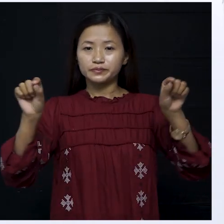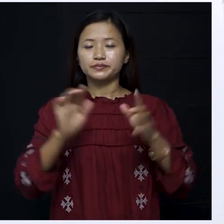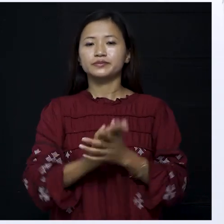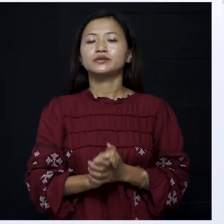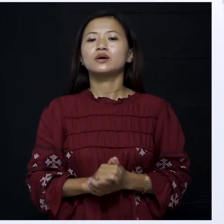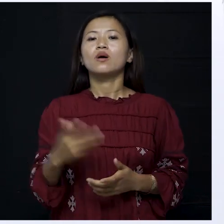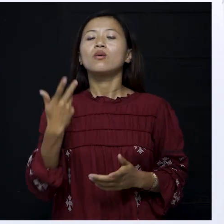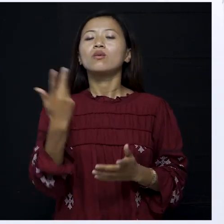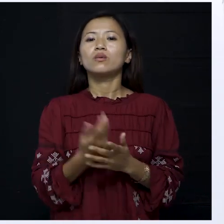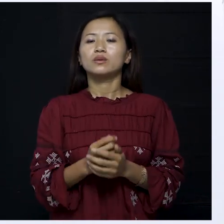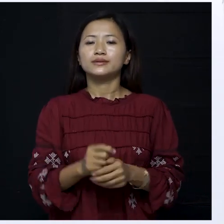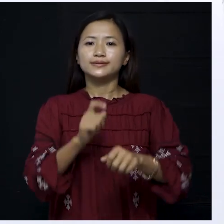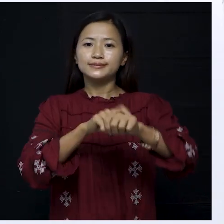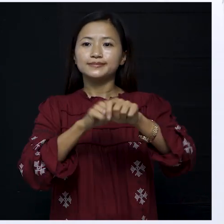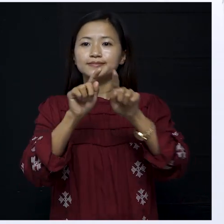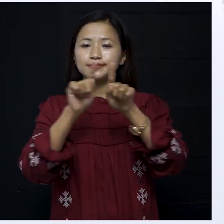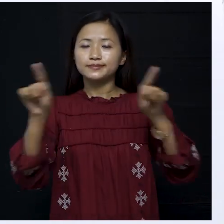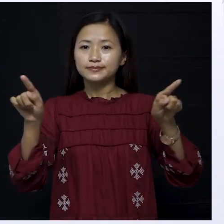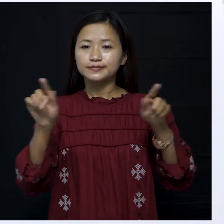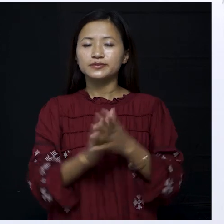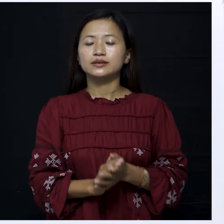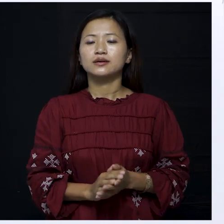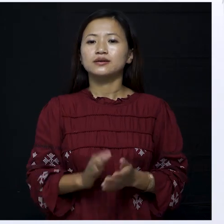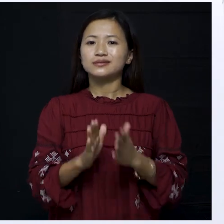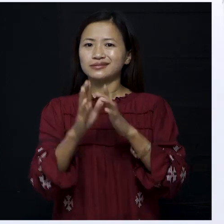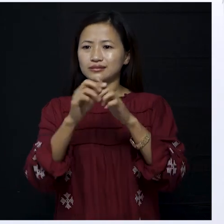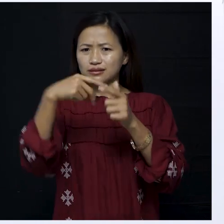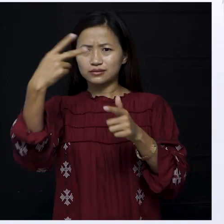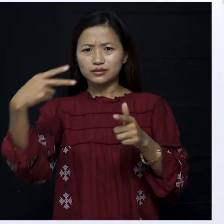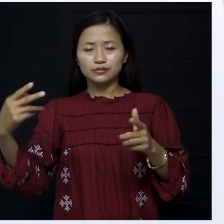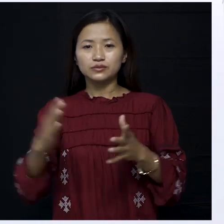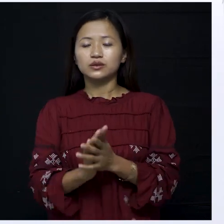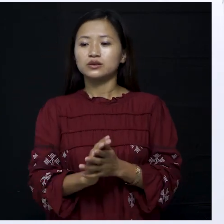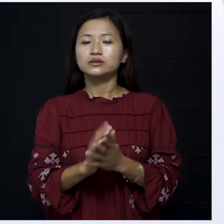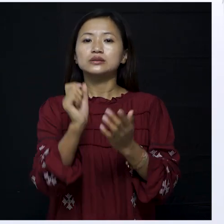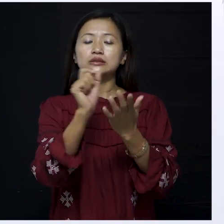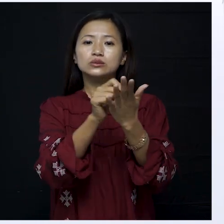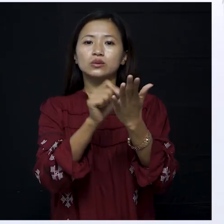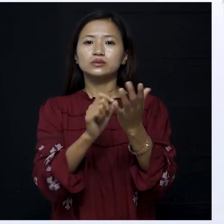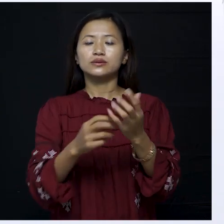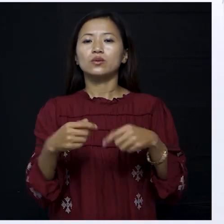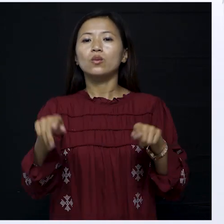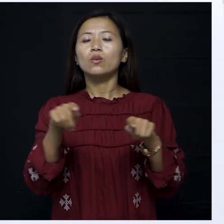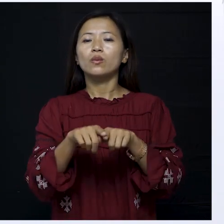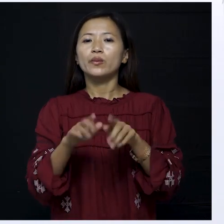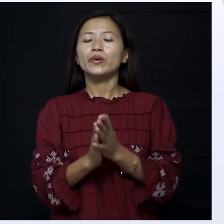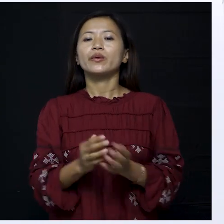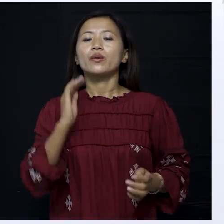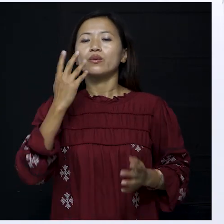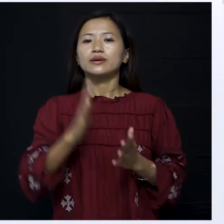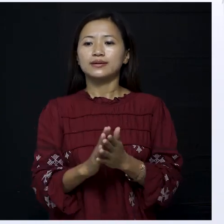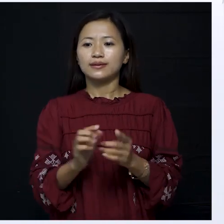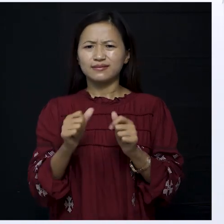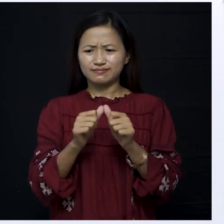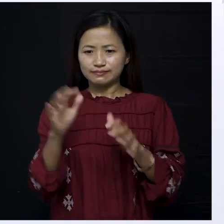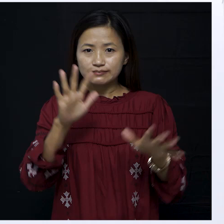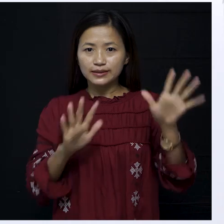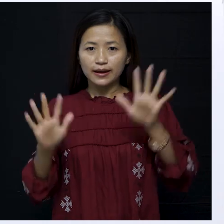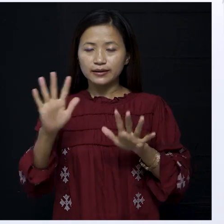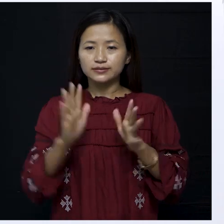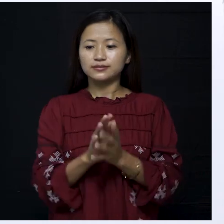begin with what is a timeline. A timeline here is a diagram that we use to denote when an action took place. So we have